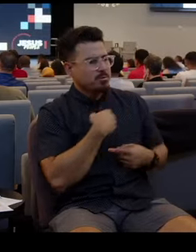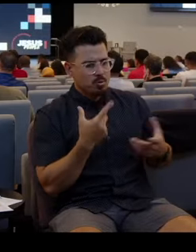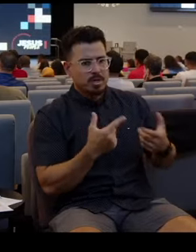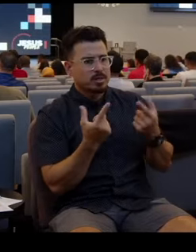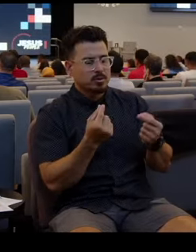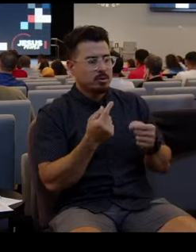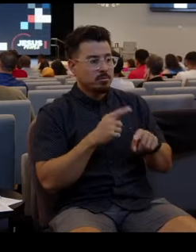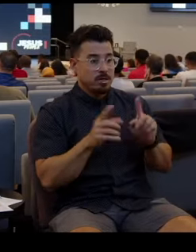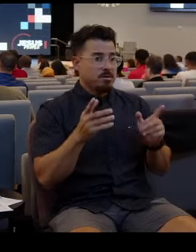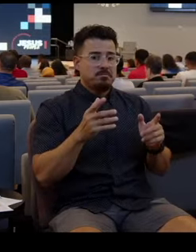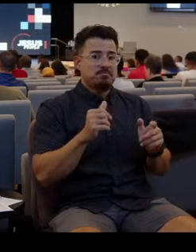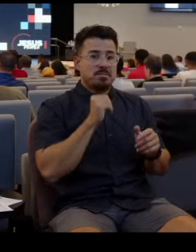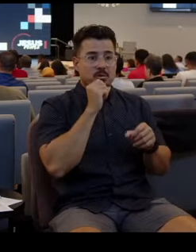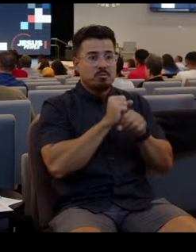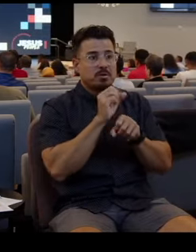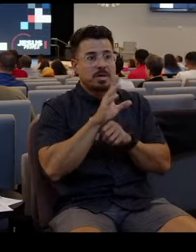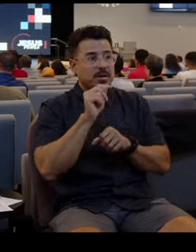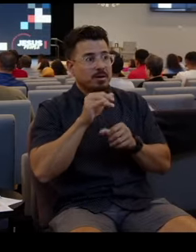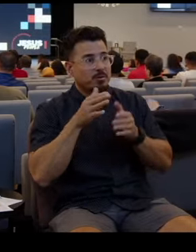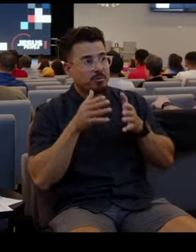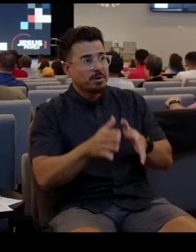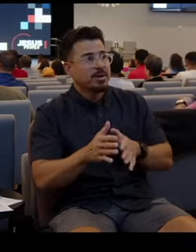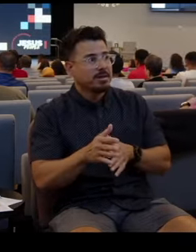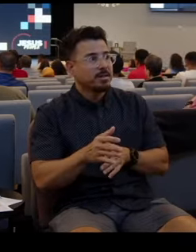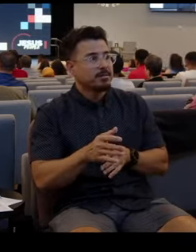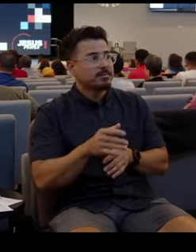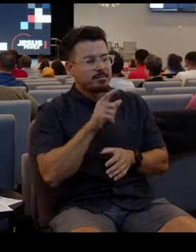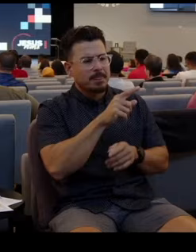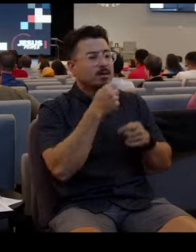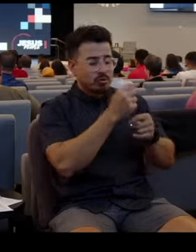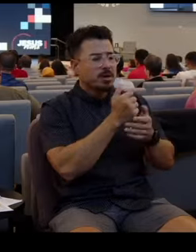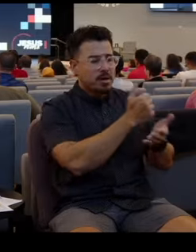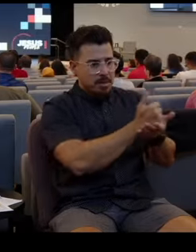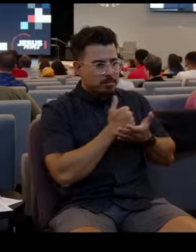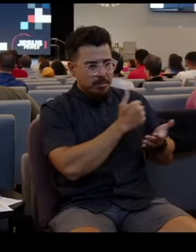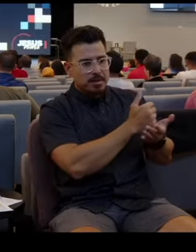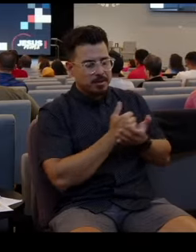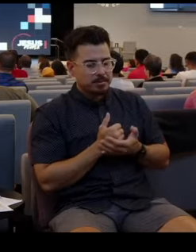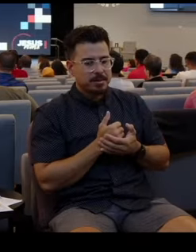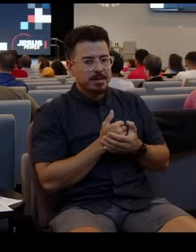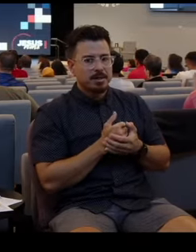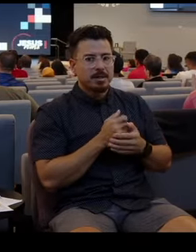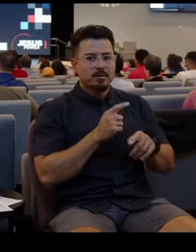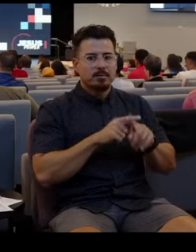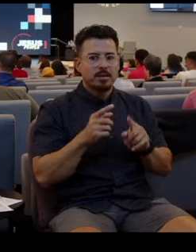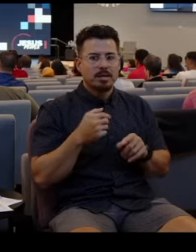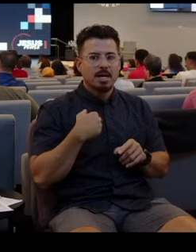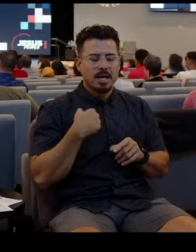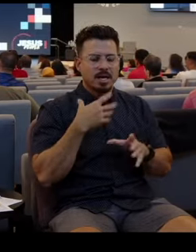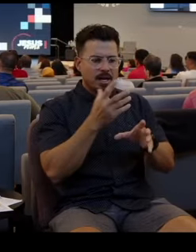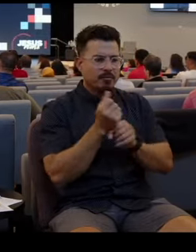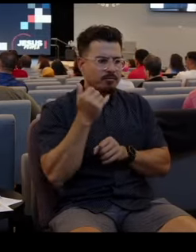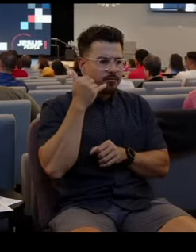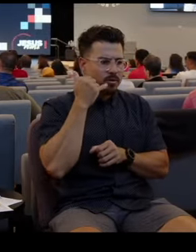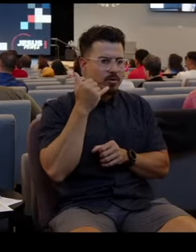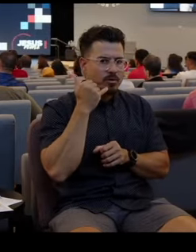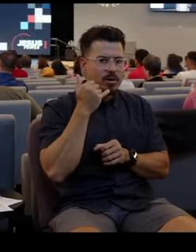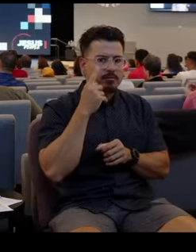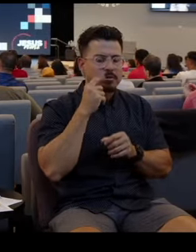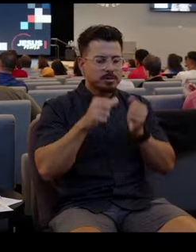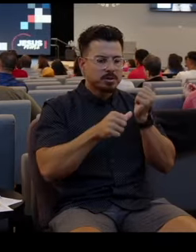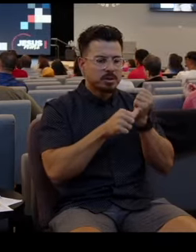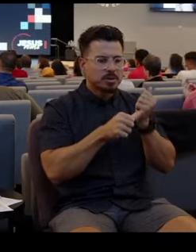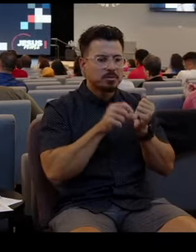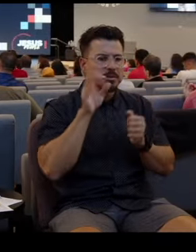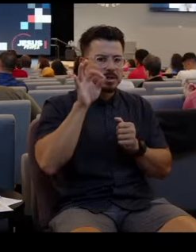But it didn't exactly work that way. And let me tell you, they did their best to cooperate. But I received a phone call from the assistant